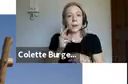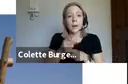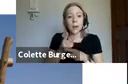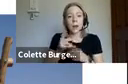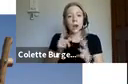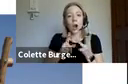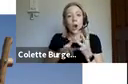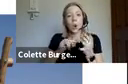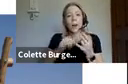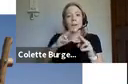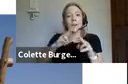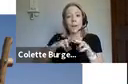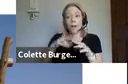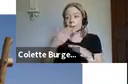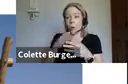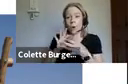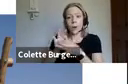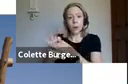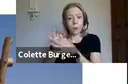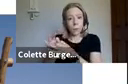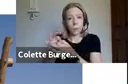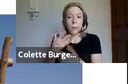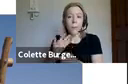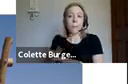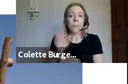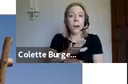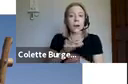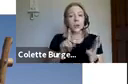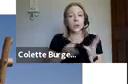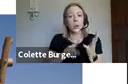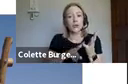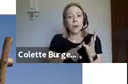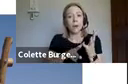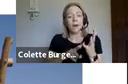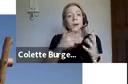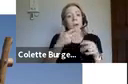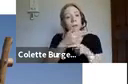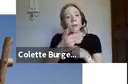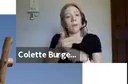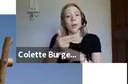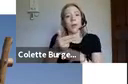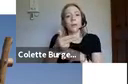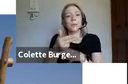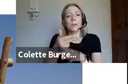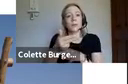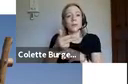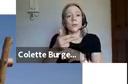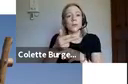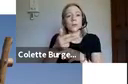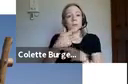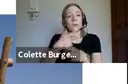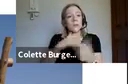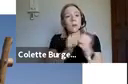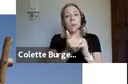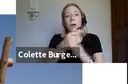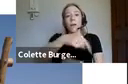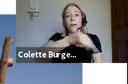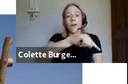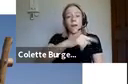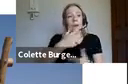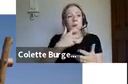OSF, we went back to Ukraine and filmed with our partner there, Step by